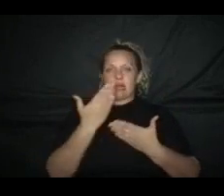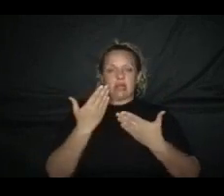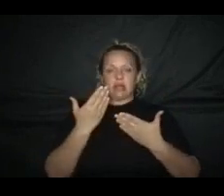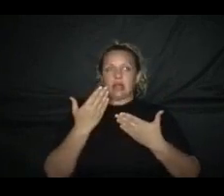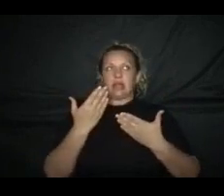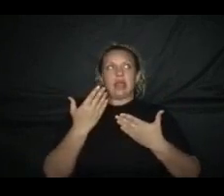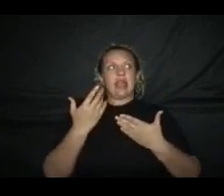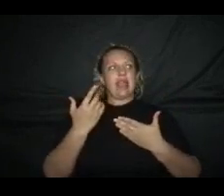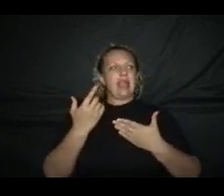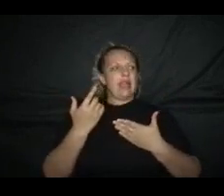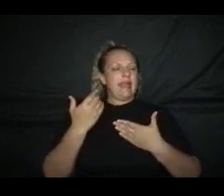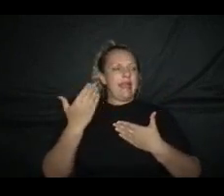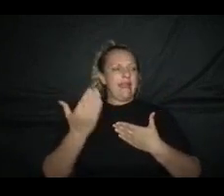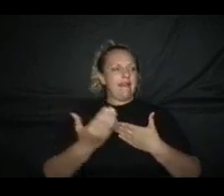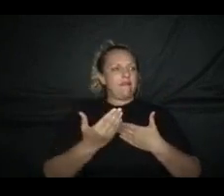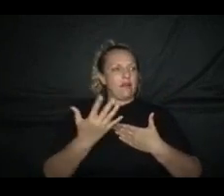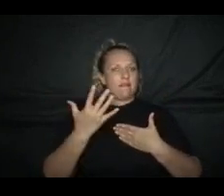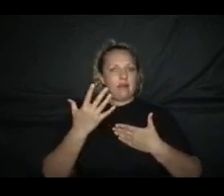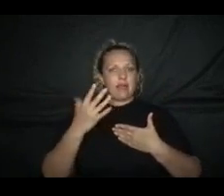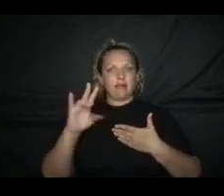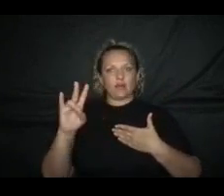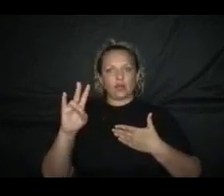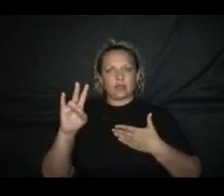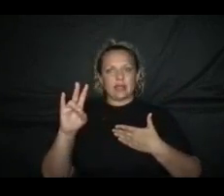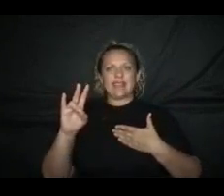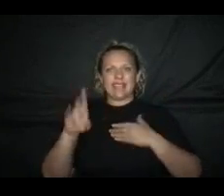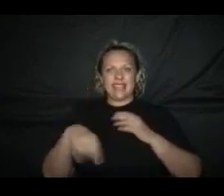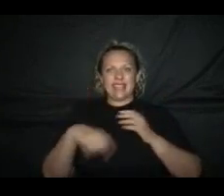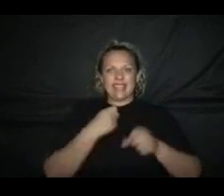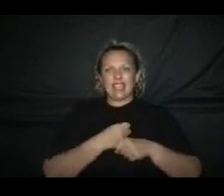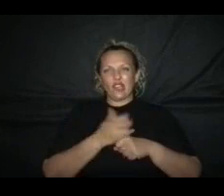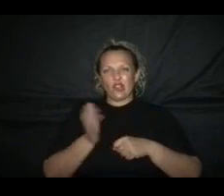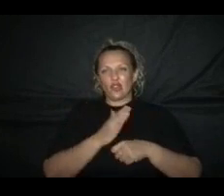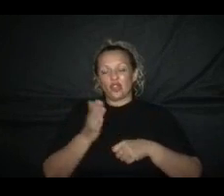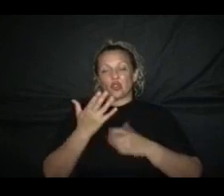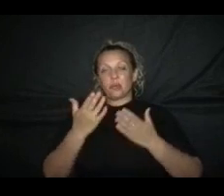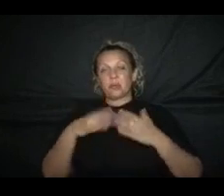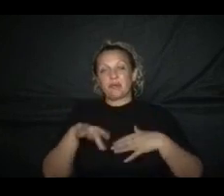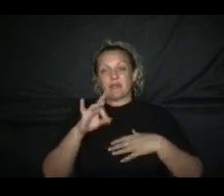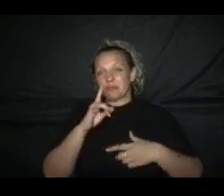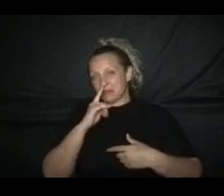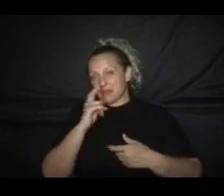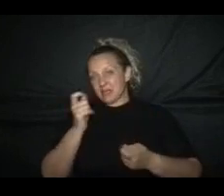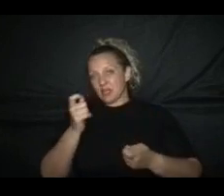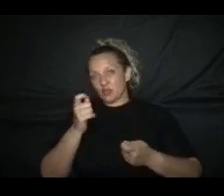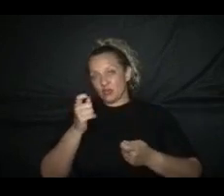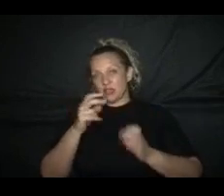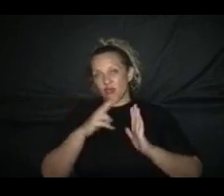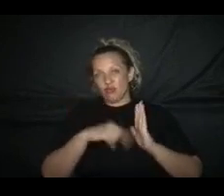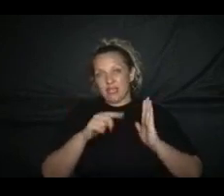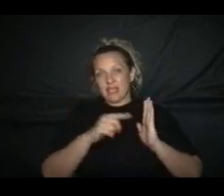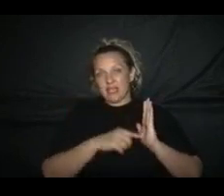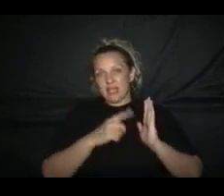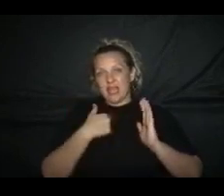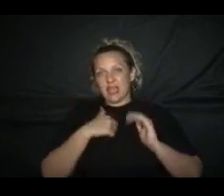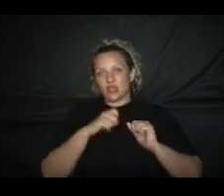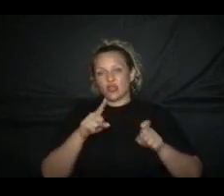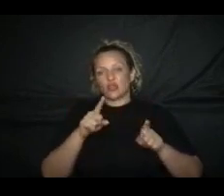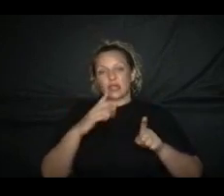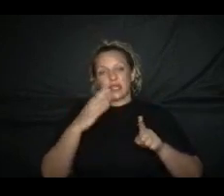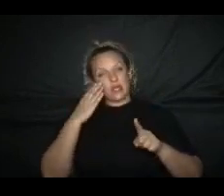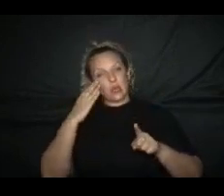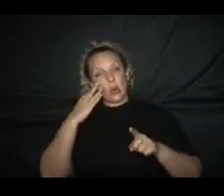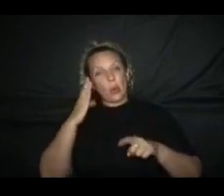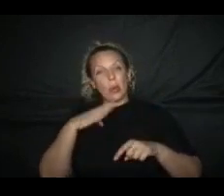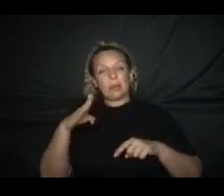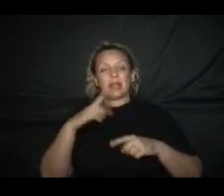every 5 to 7 years or so. So you might find some interesting reading in there as you get to know Boynton Beach. And of course, if